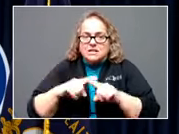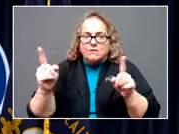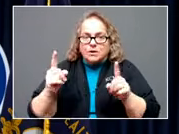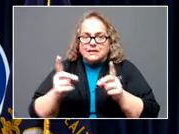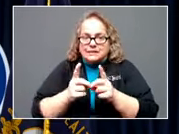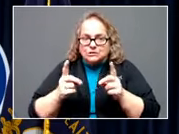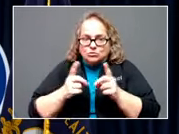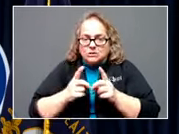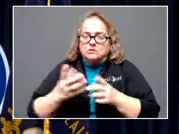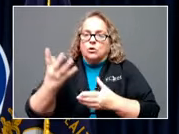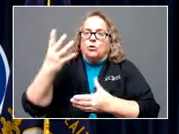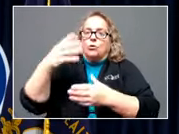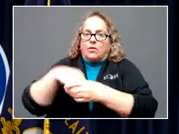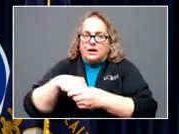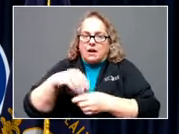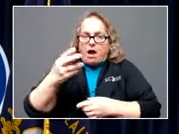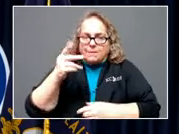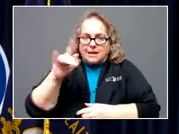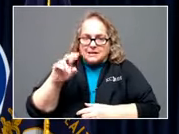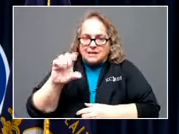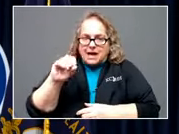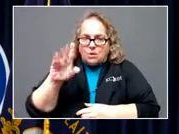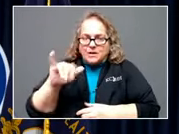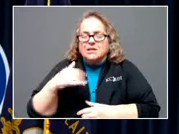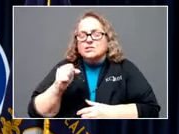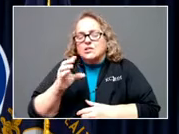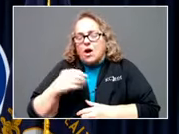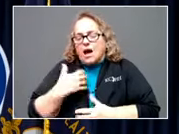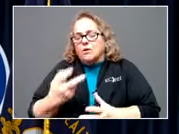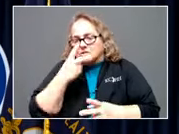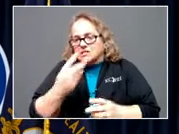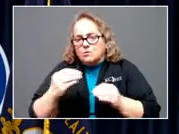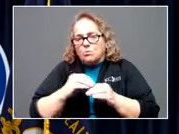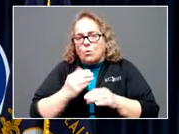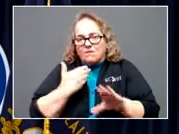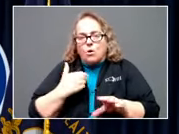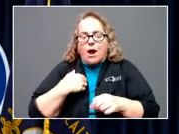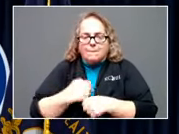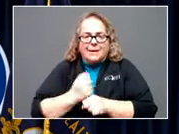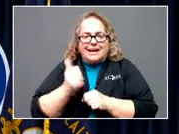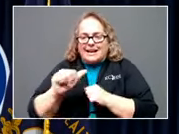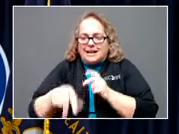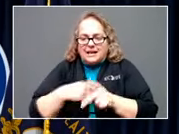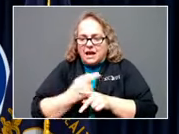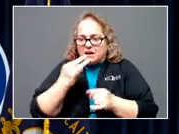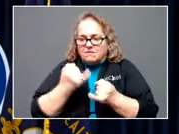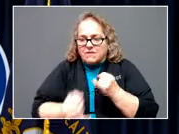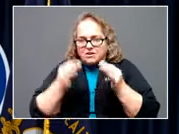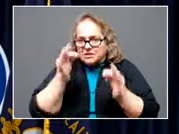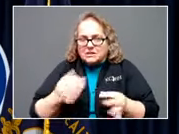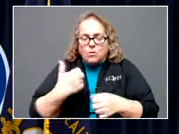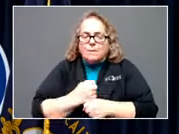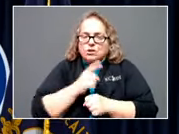Hopkins County. So I want to see more before ultimately making a final decision. I want to make sure that they are fair, and